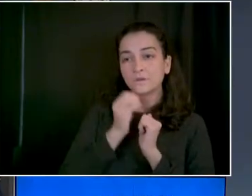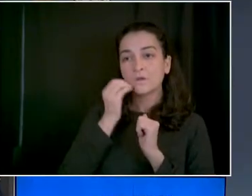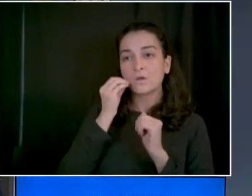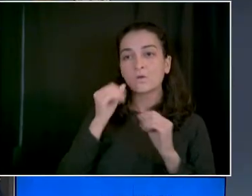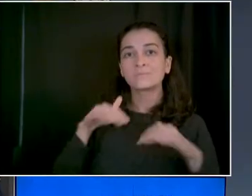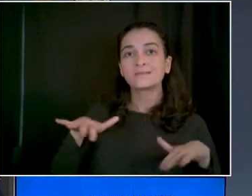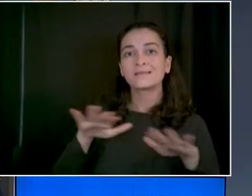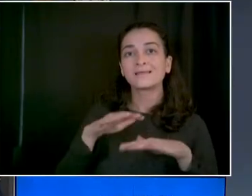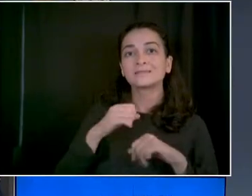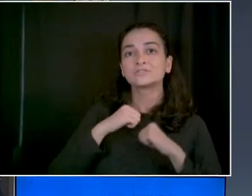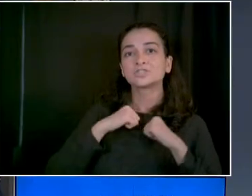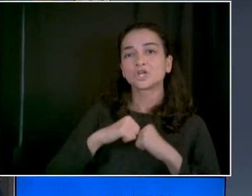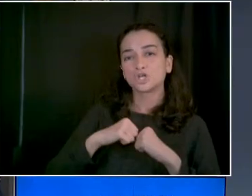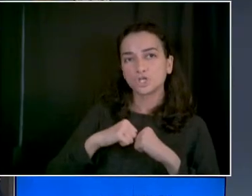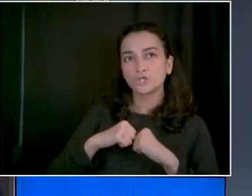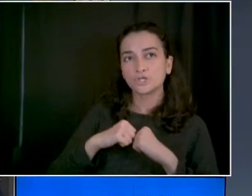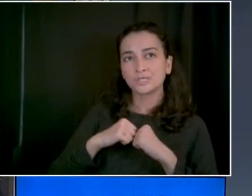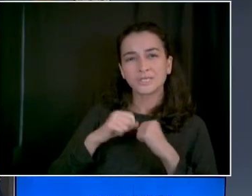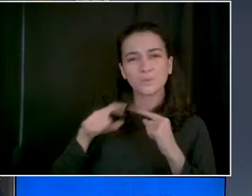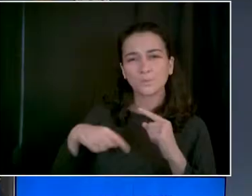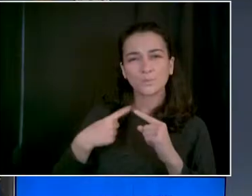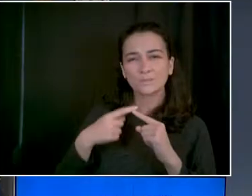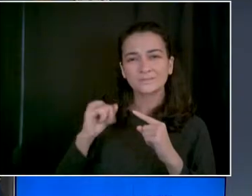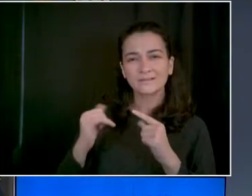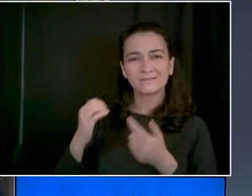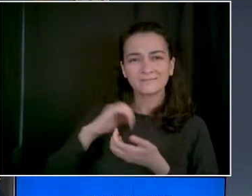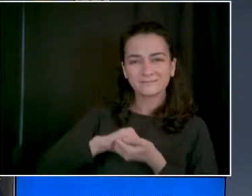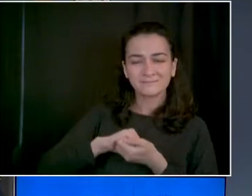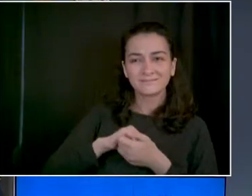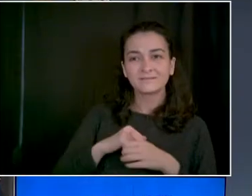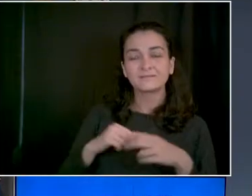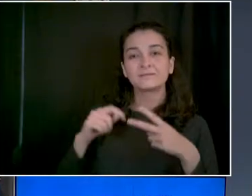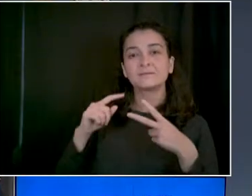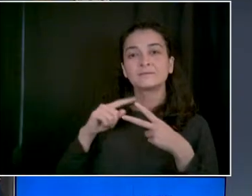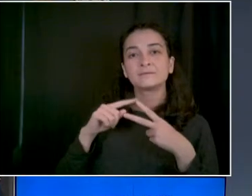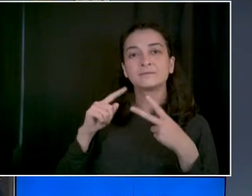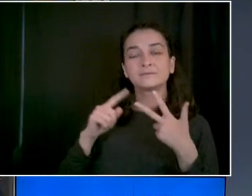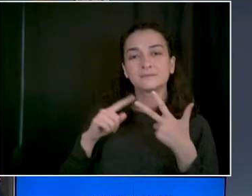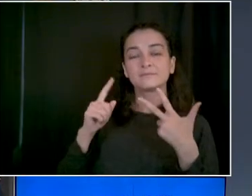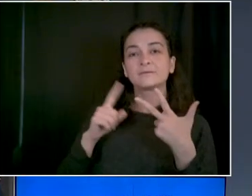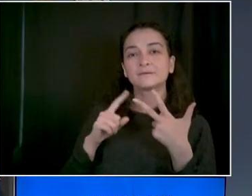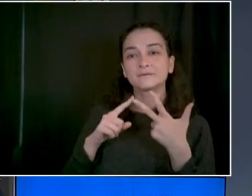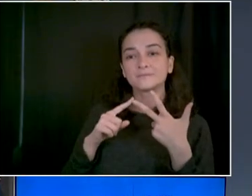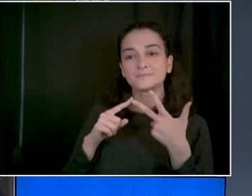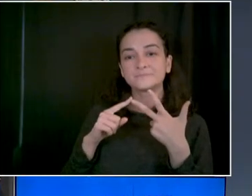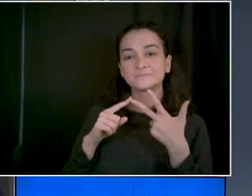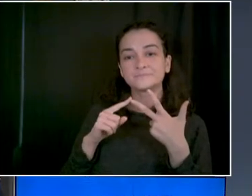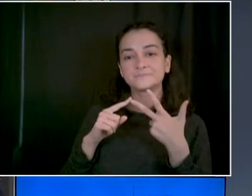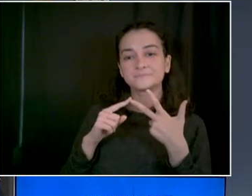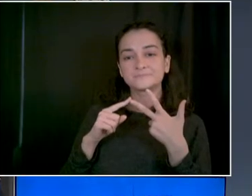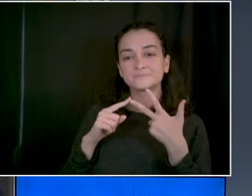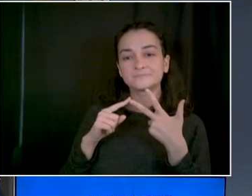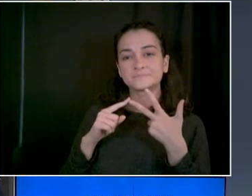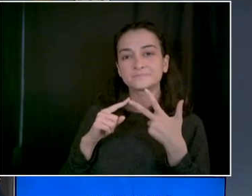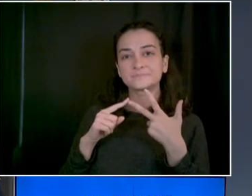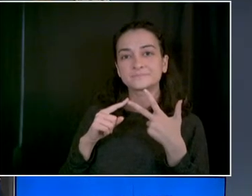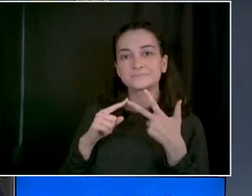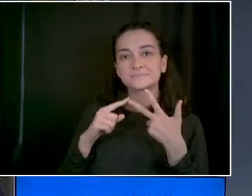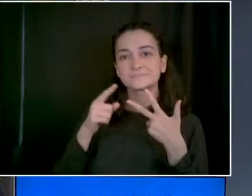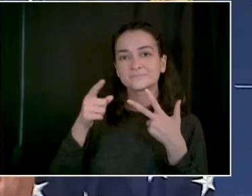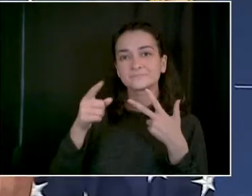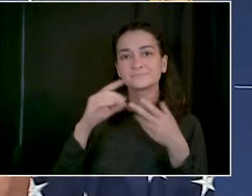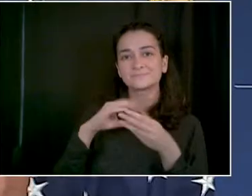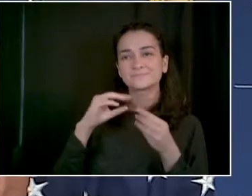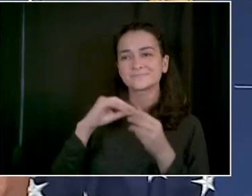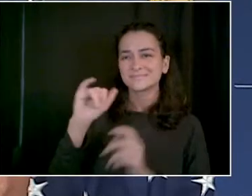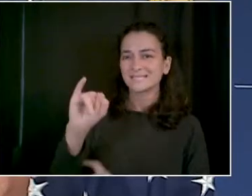is civil? And then just lastly, why were you surprised or do not know the answer of why ICE was at a precinct? Okay, let me take